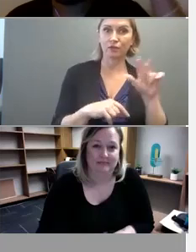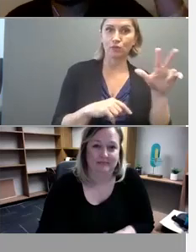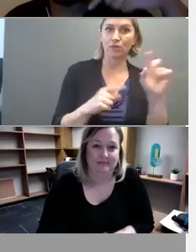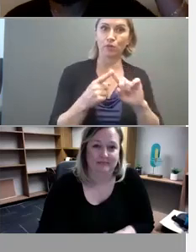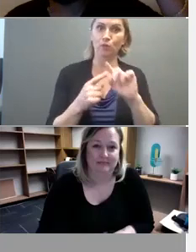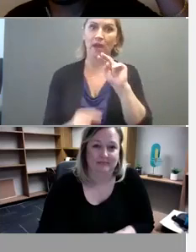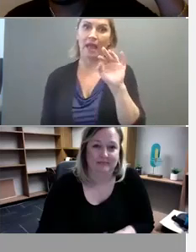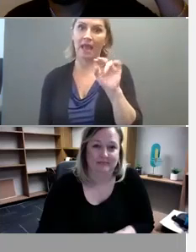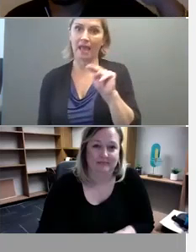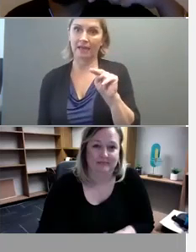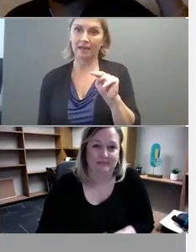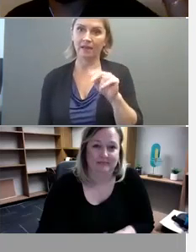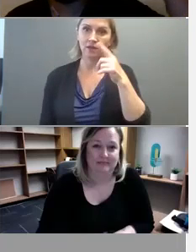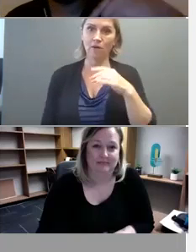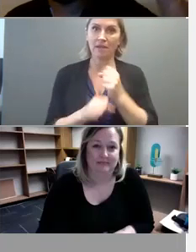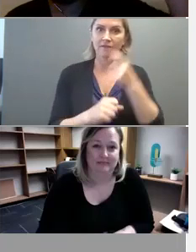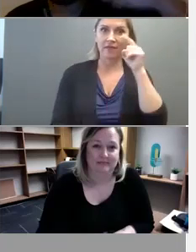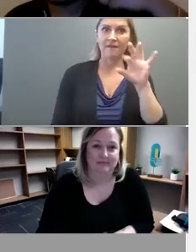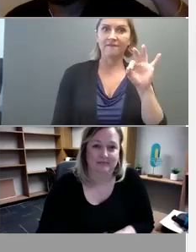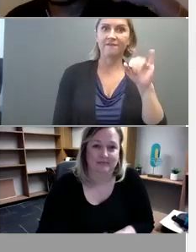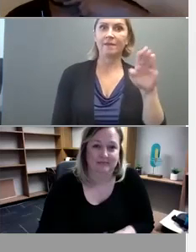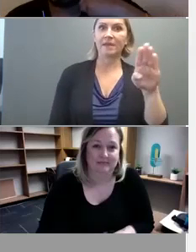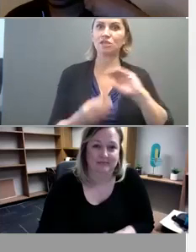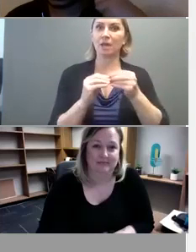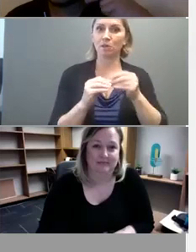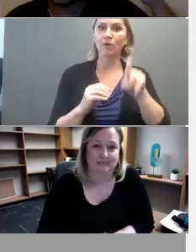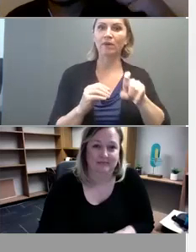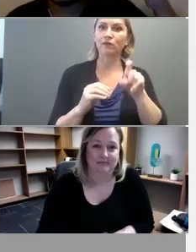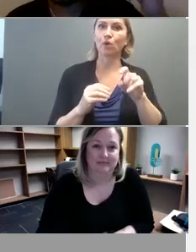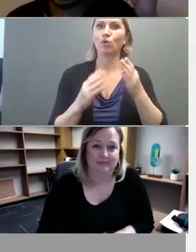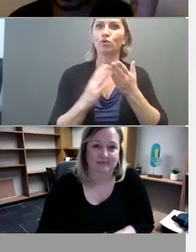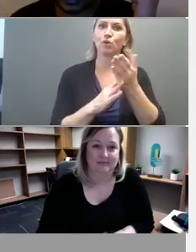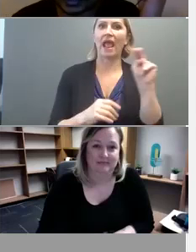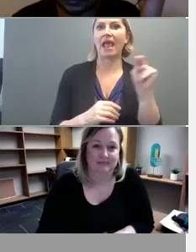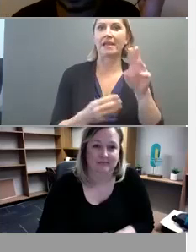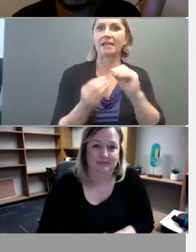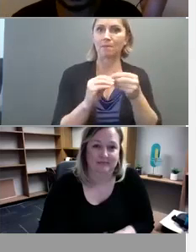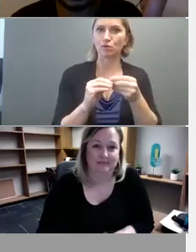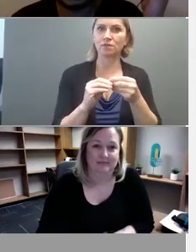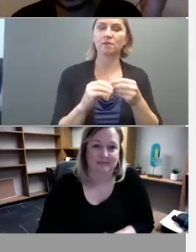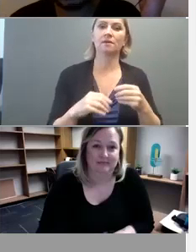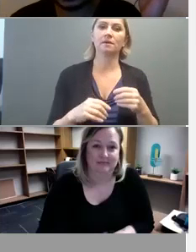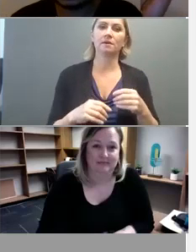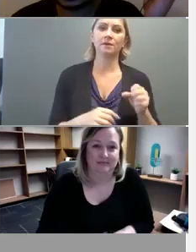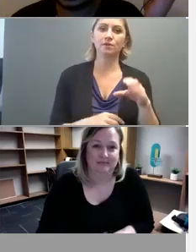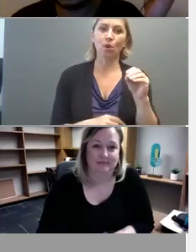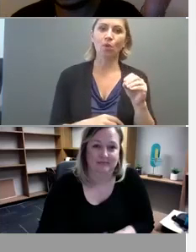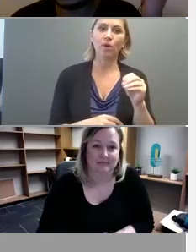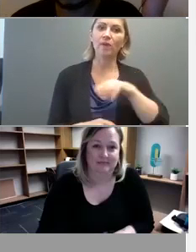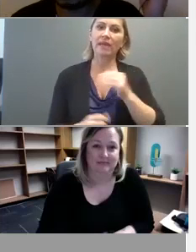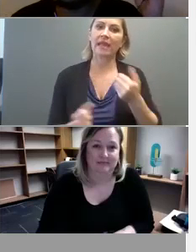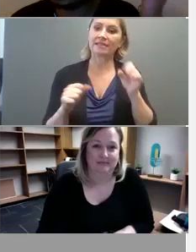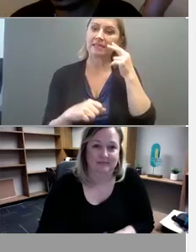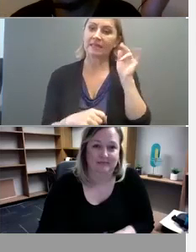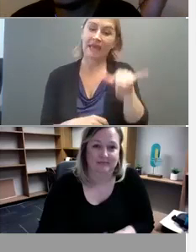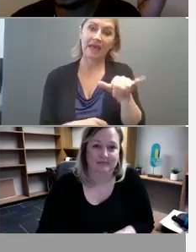for generating the nth Fibonacci number, I would need to go through n numbers, right? To generate the nth Fibonacci number. And so we can say that it